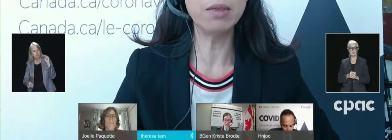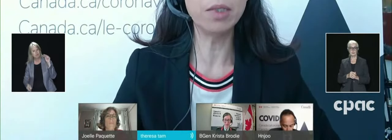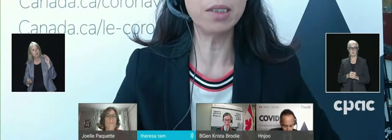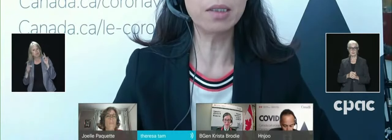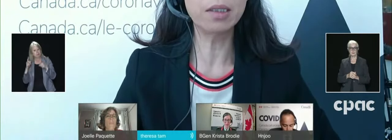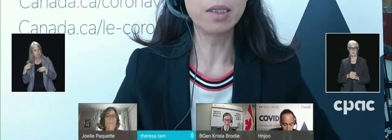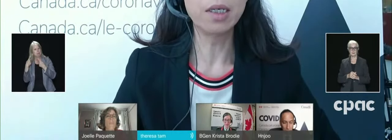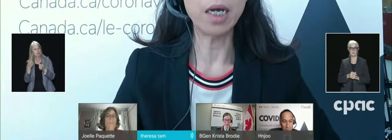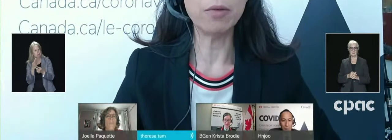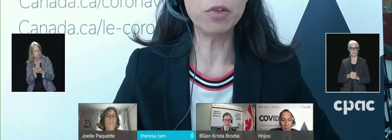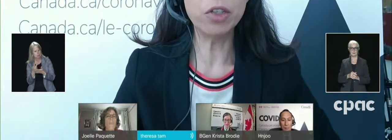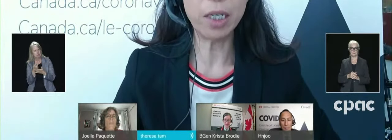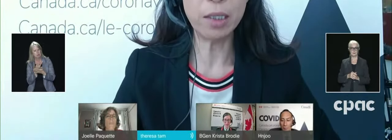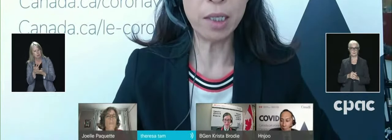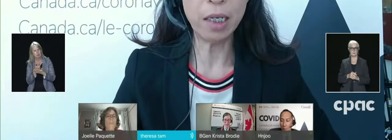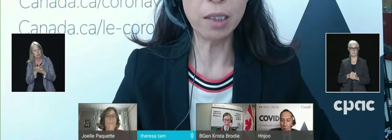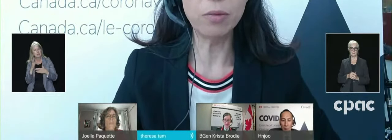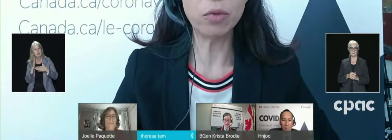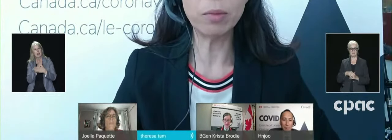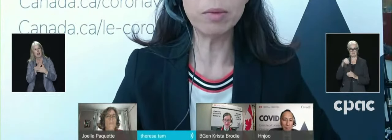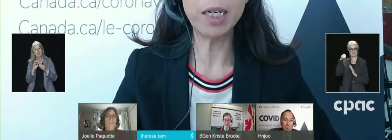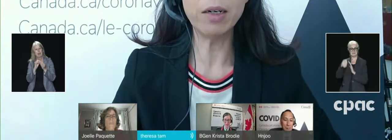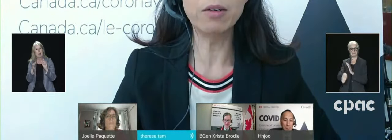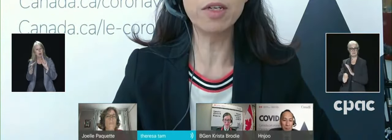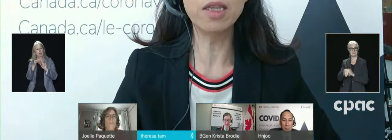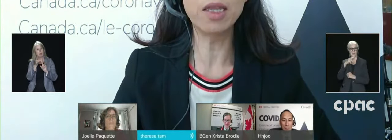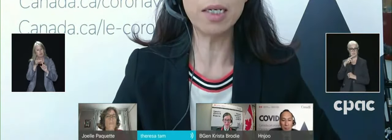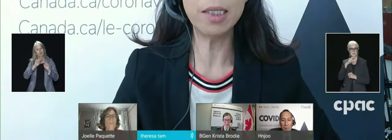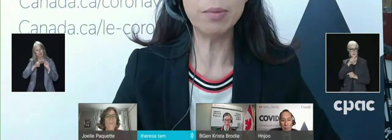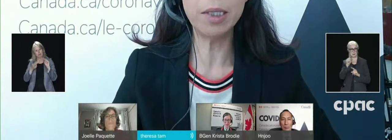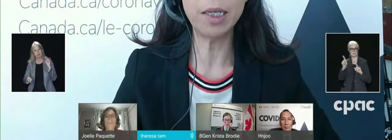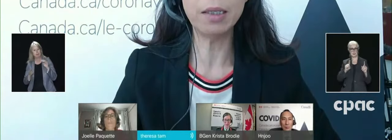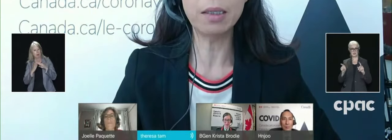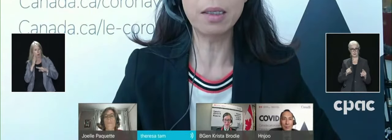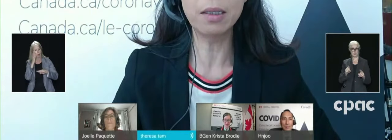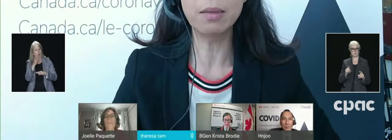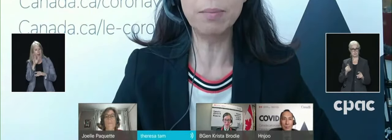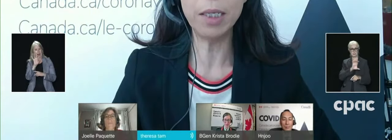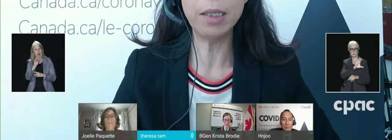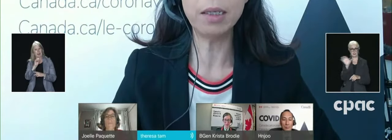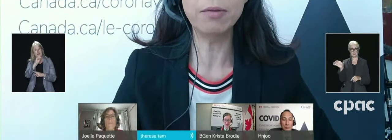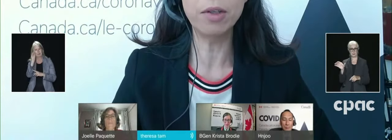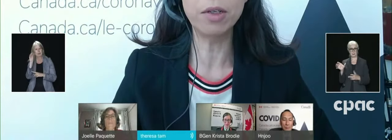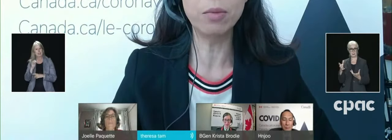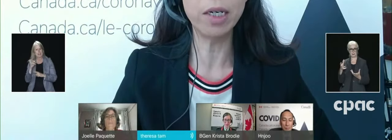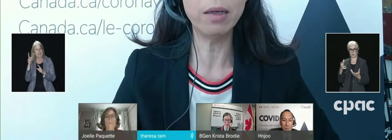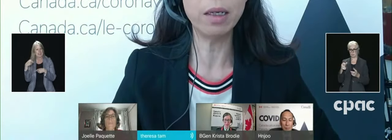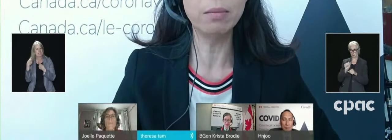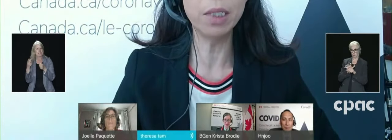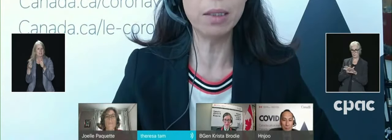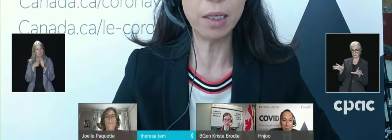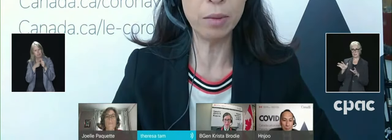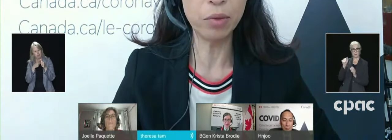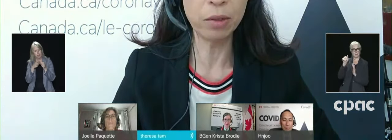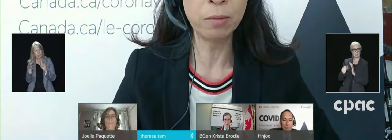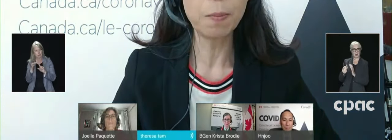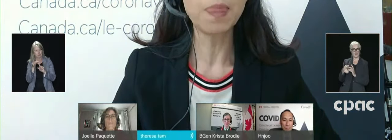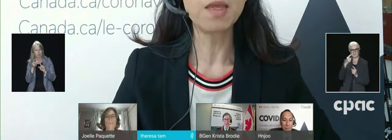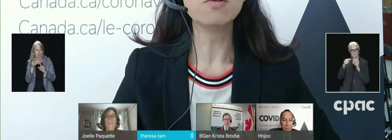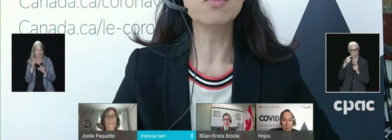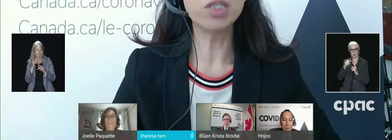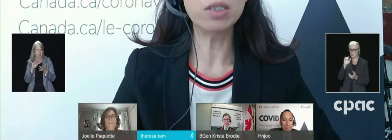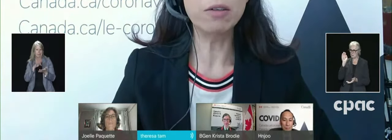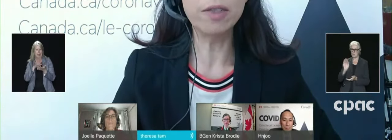over many weeks. Average case counts have dropped by over 90% since the peak of the third wave in